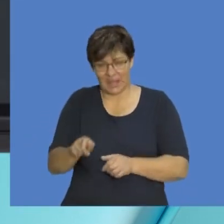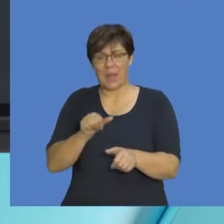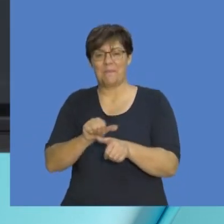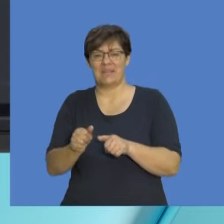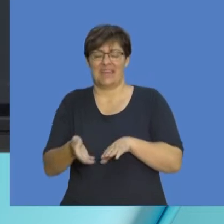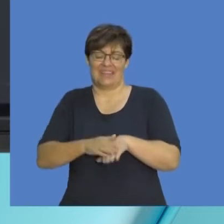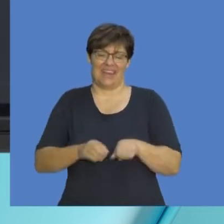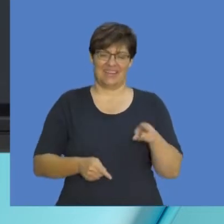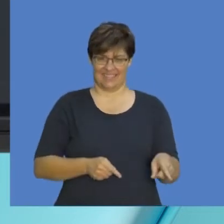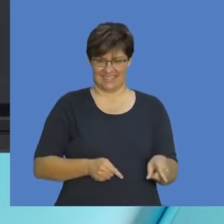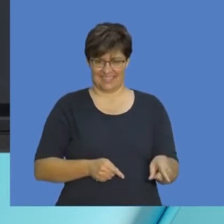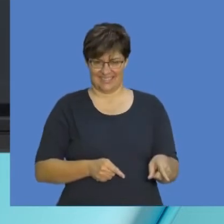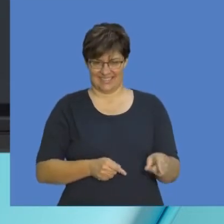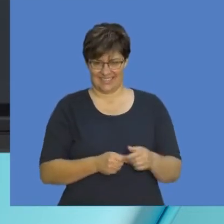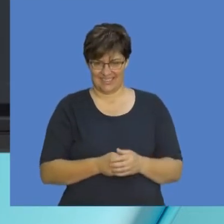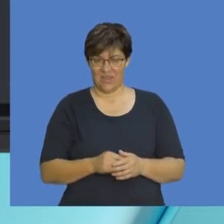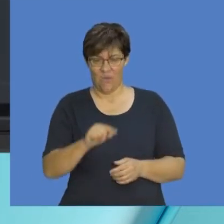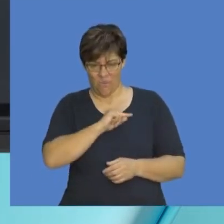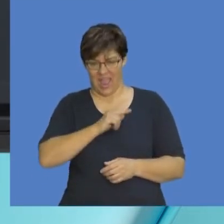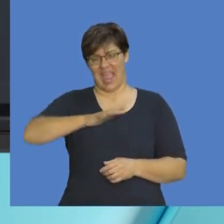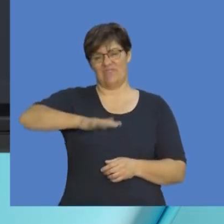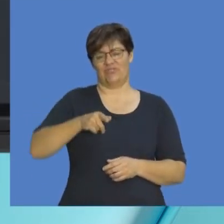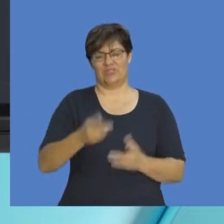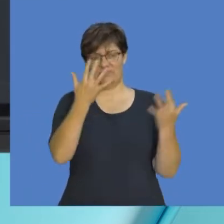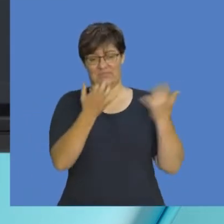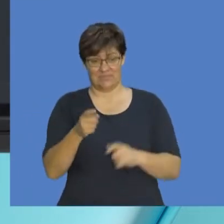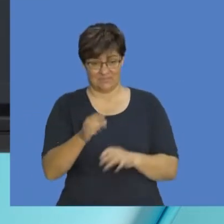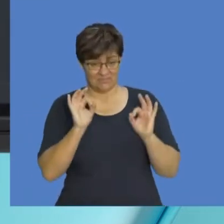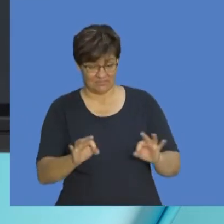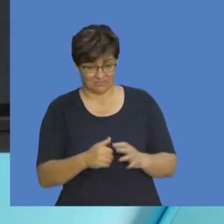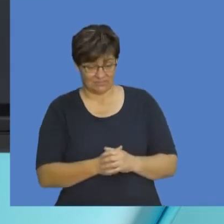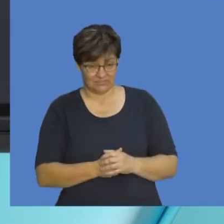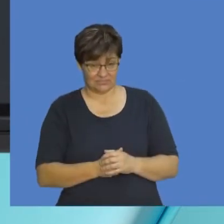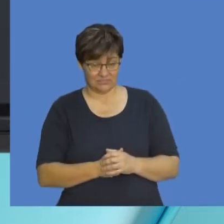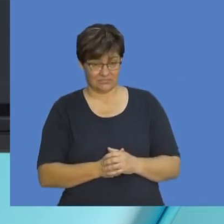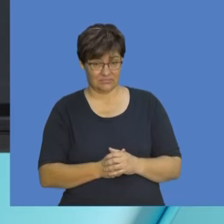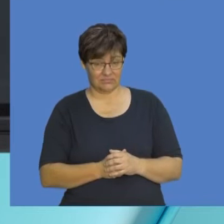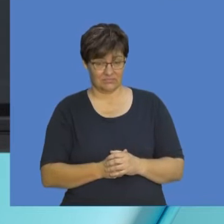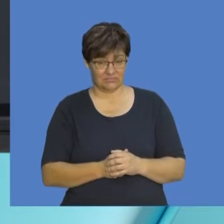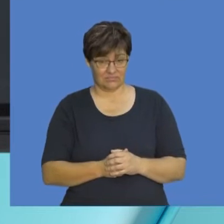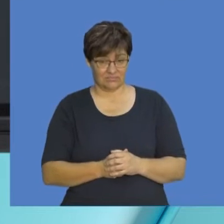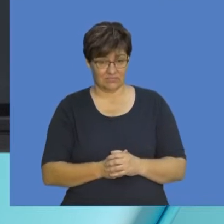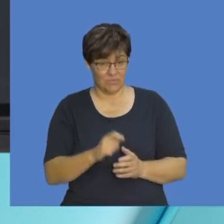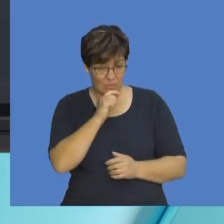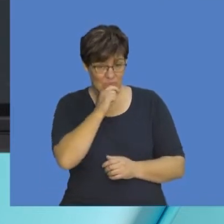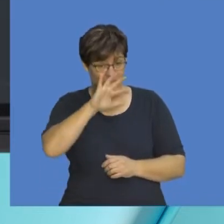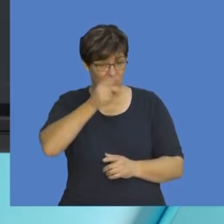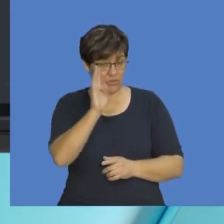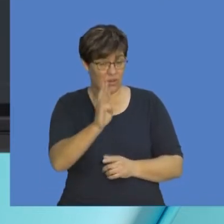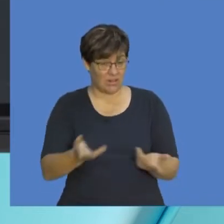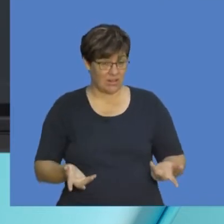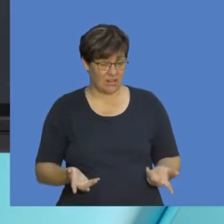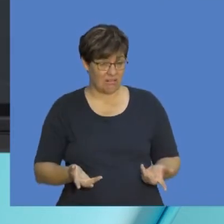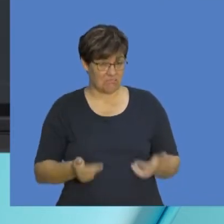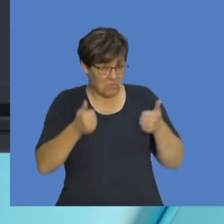Jamie is a better salesman based on average. Are we all together? But are you going to use